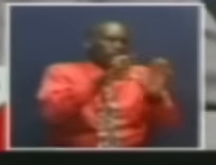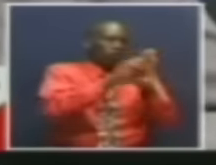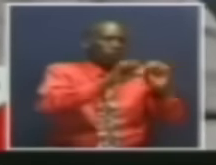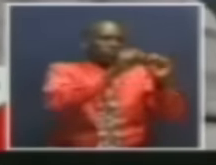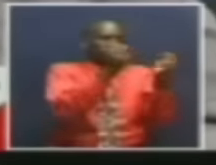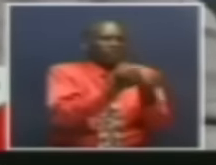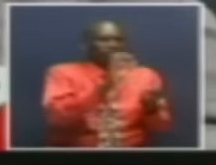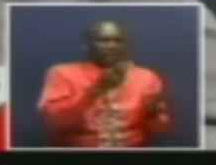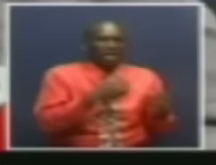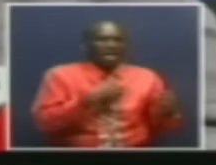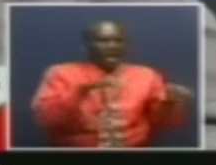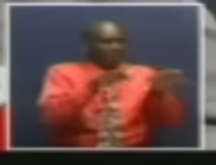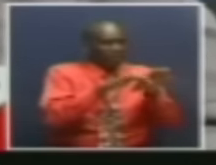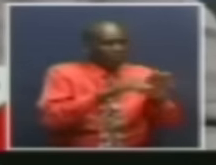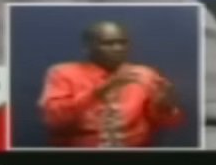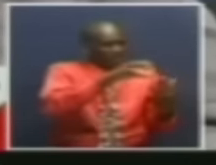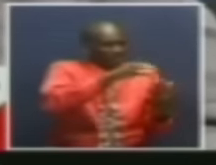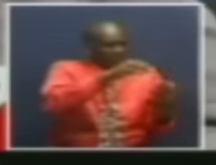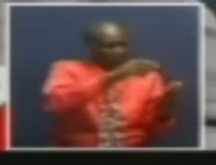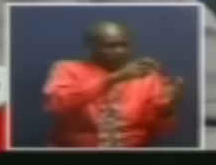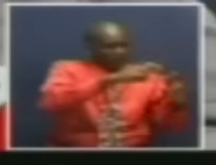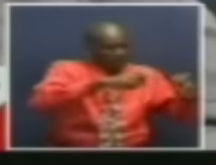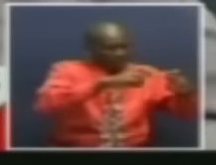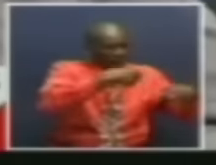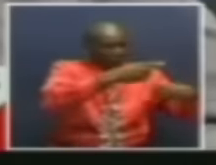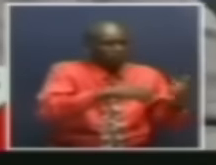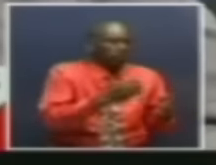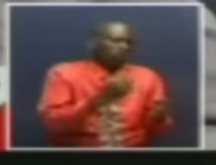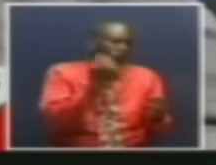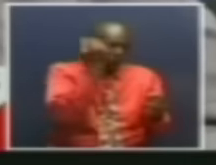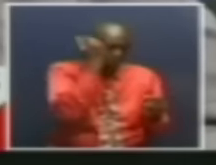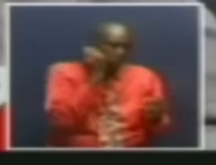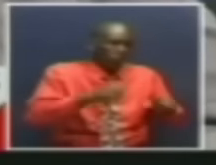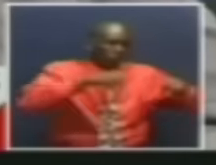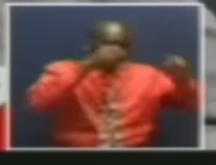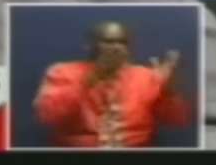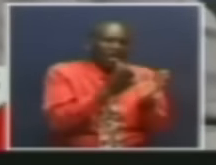participated also in the vetting process of judicial officers. Mm-hmm. And even the people who